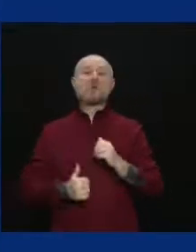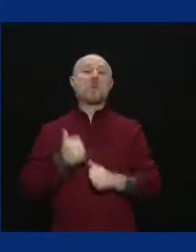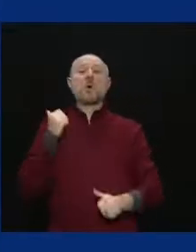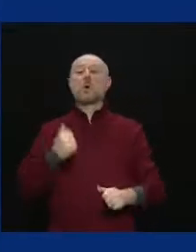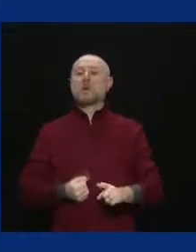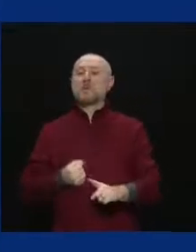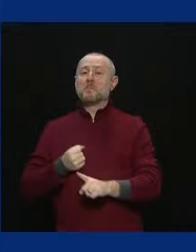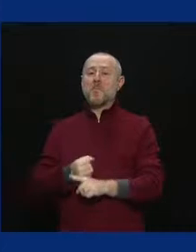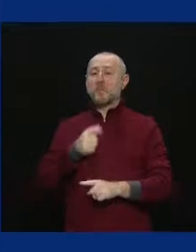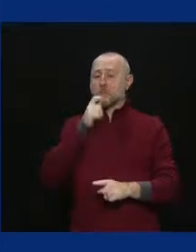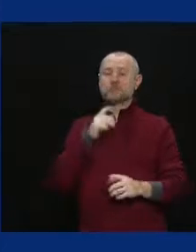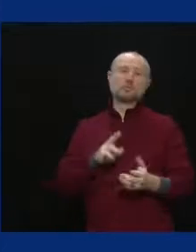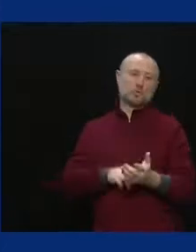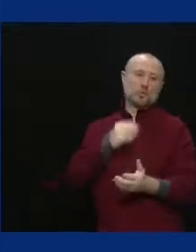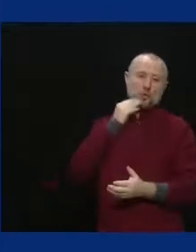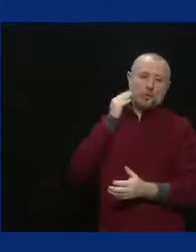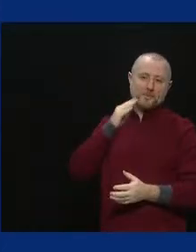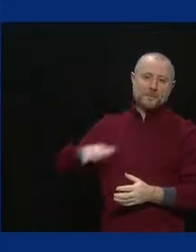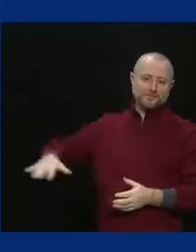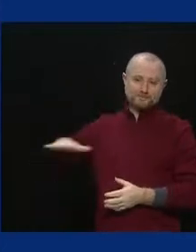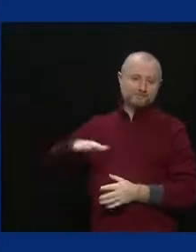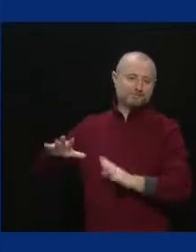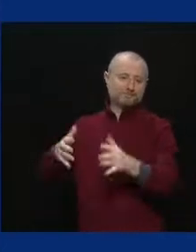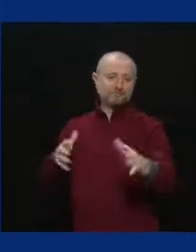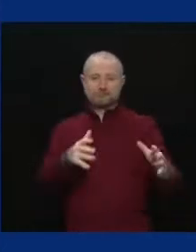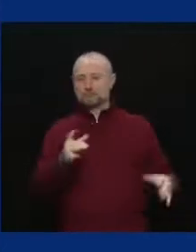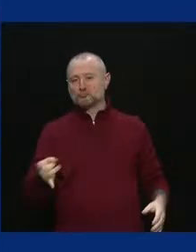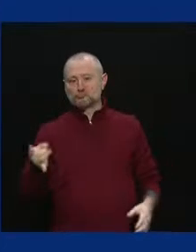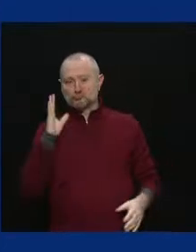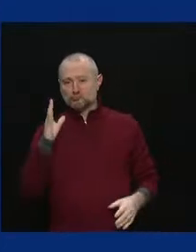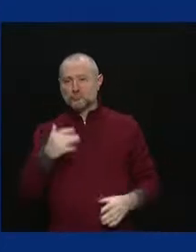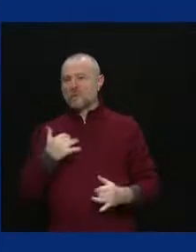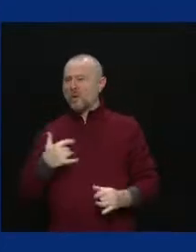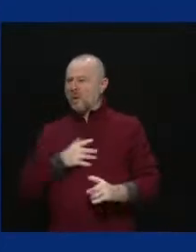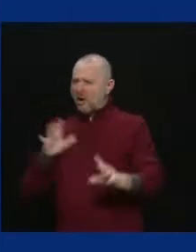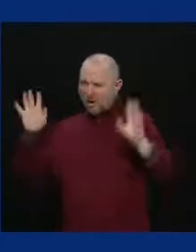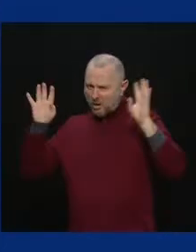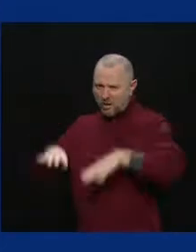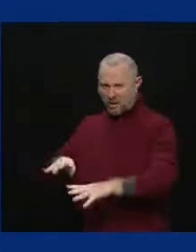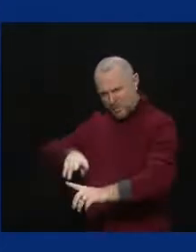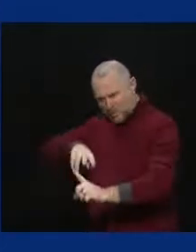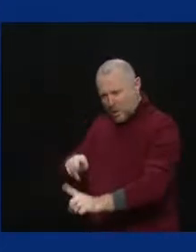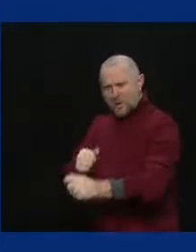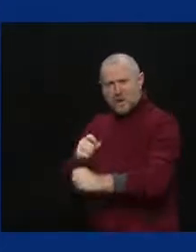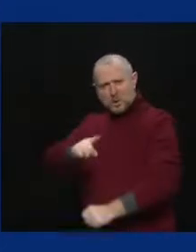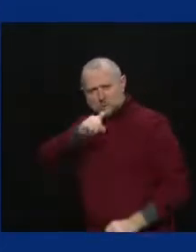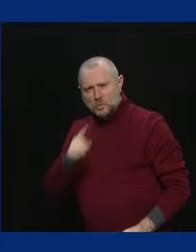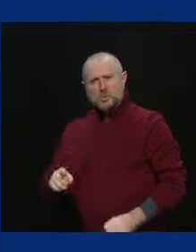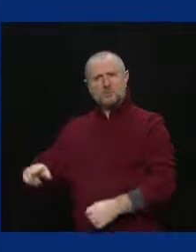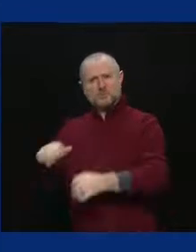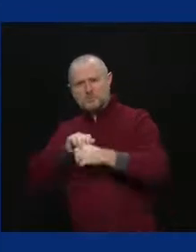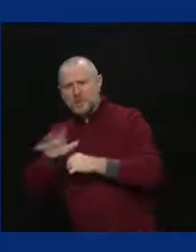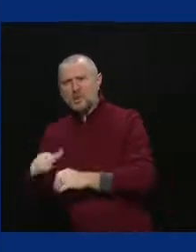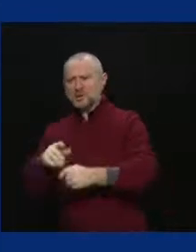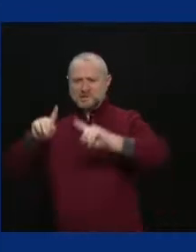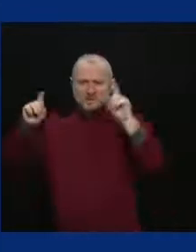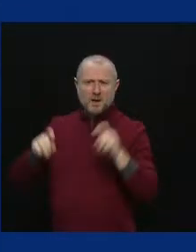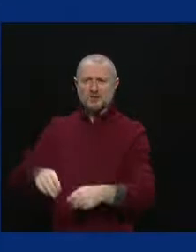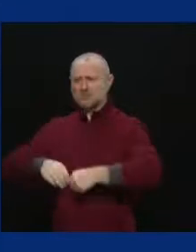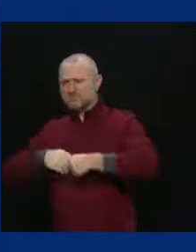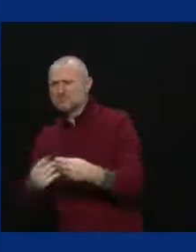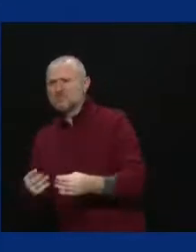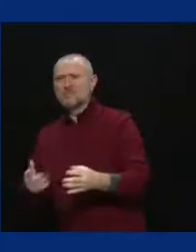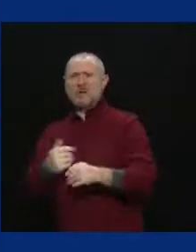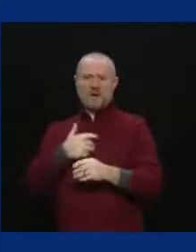wildfire. And we have kept a close eye on our nursing homes to make sure that they had plenty of test kits. We deployed test